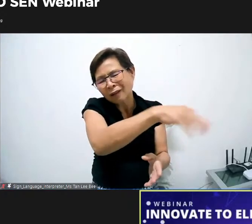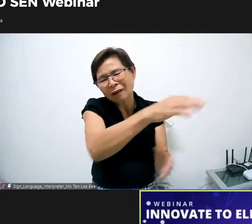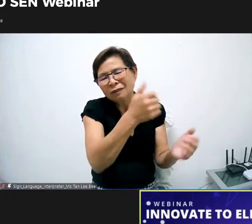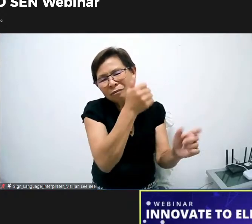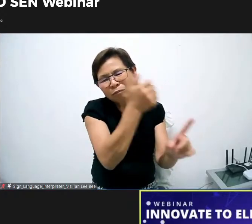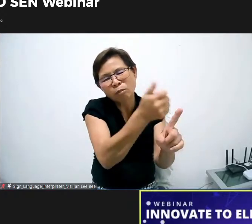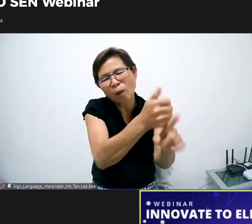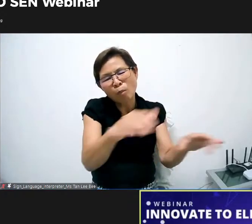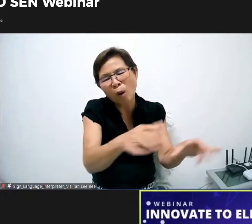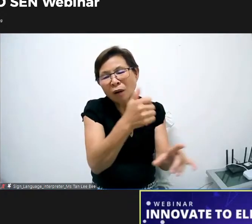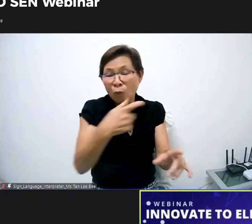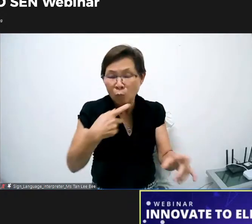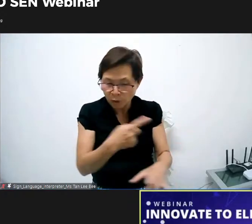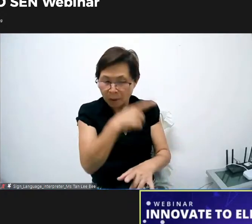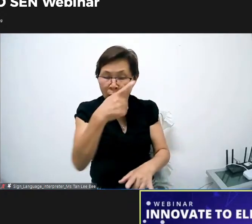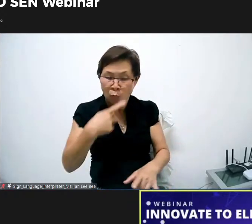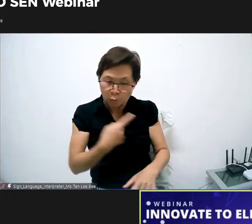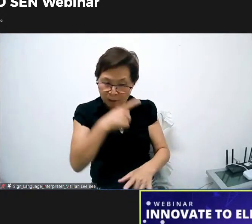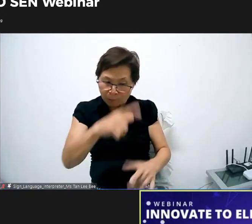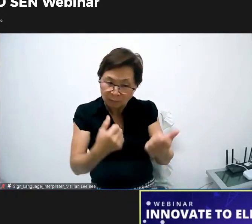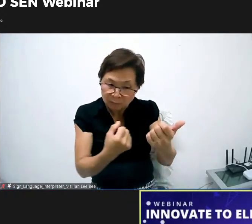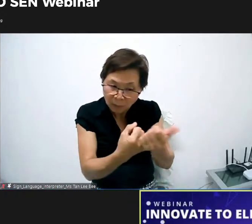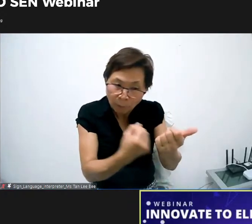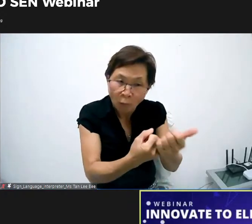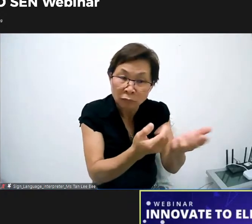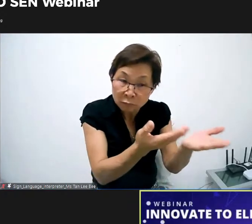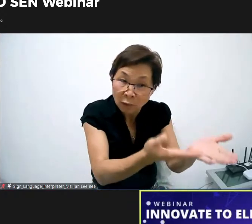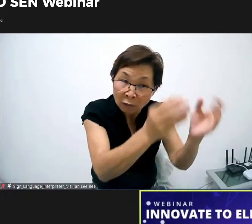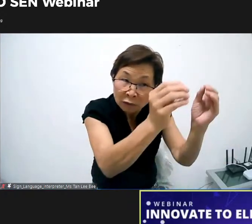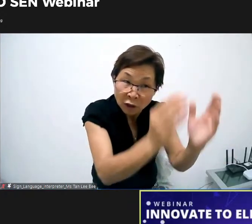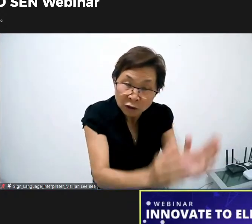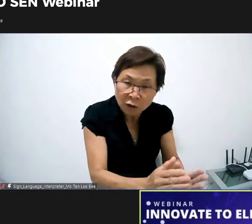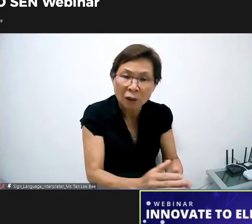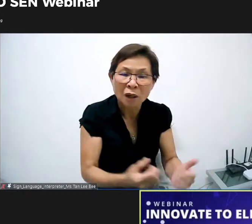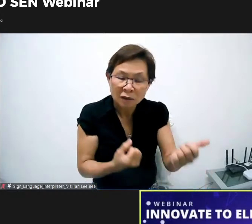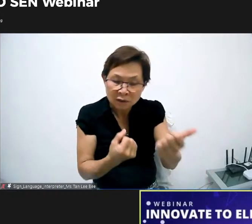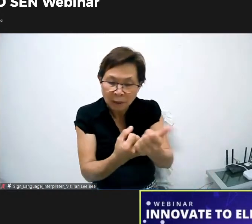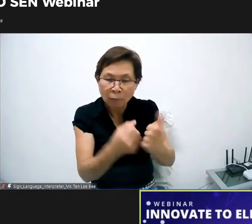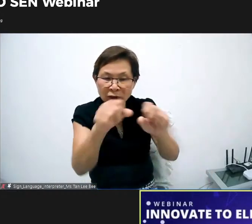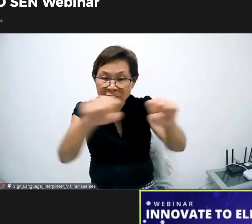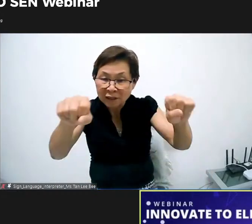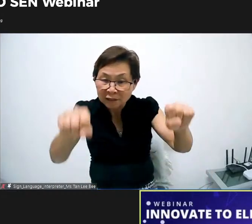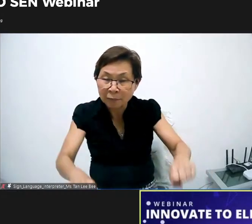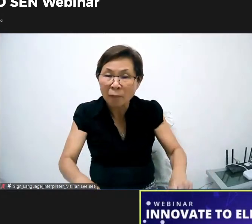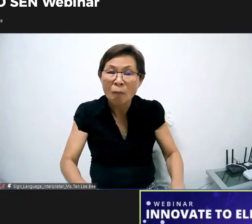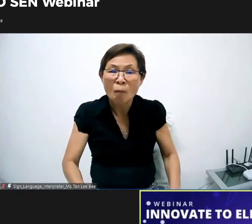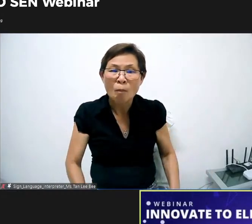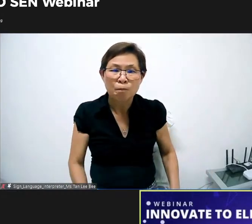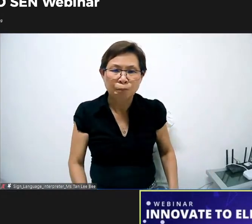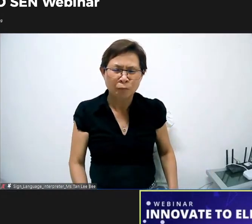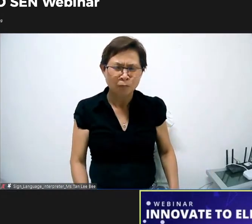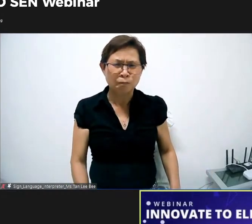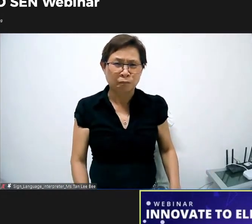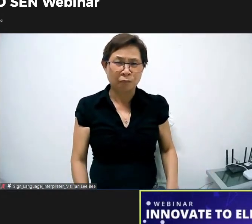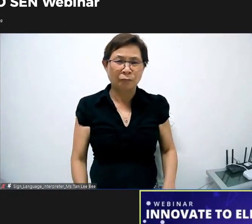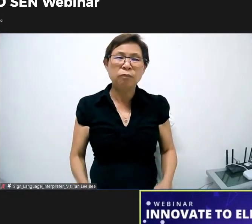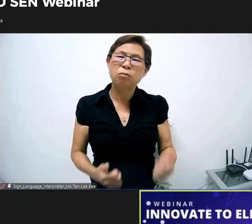them. Right. In any ways, also in terms of supporting system, most of the